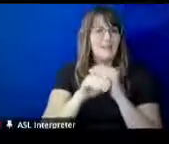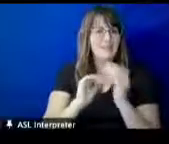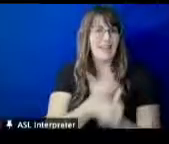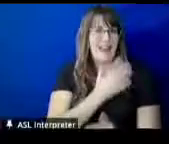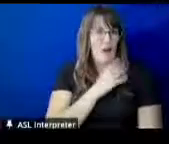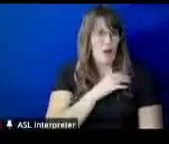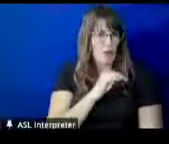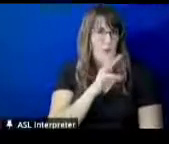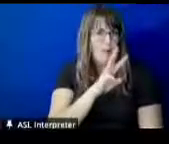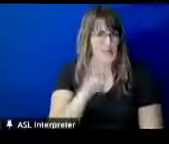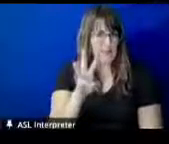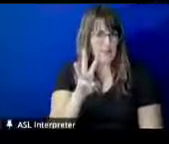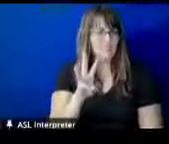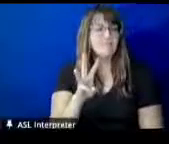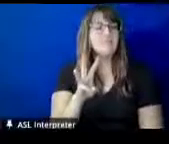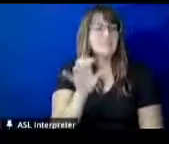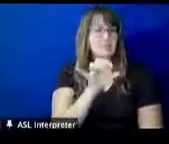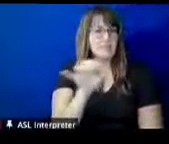at